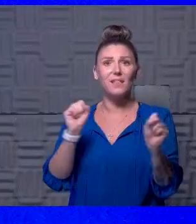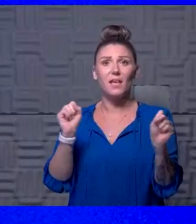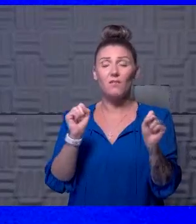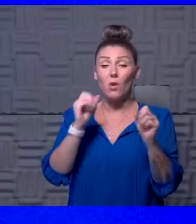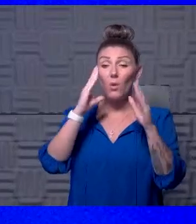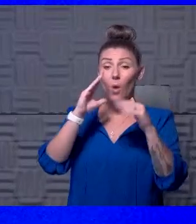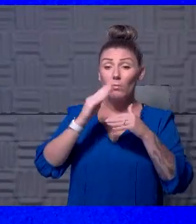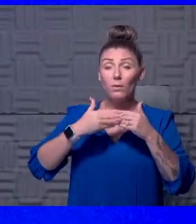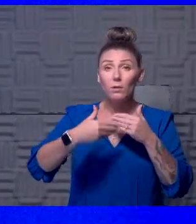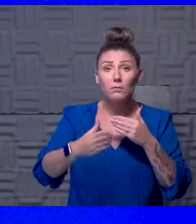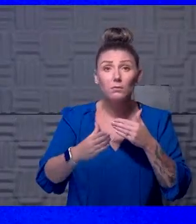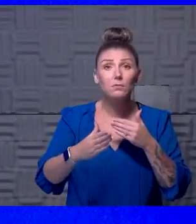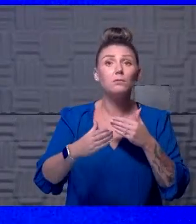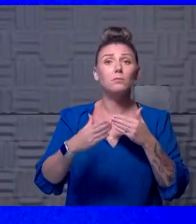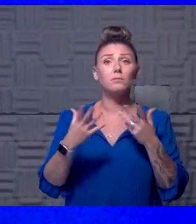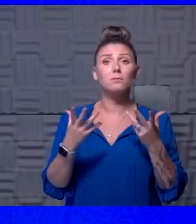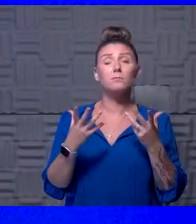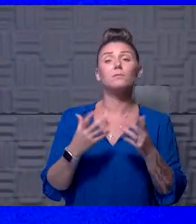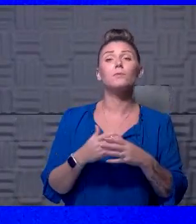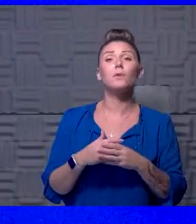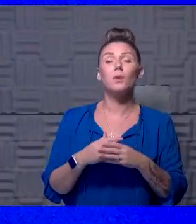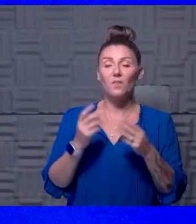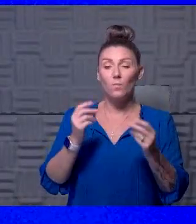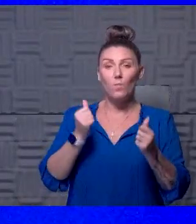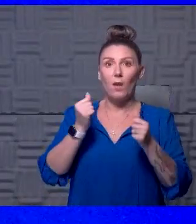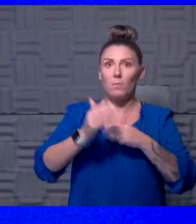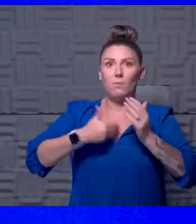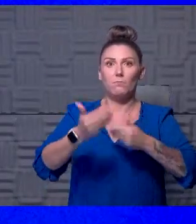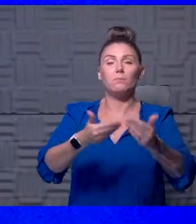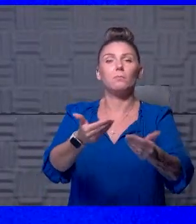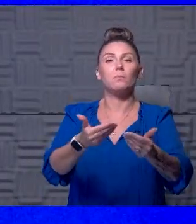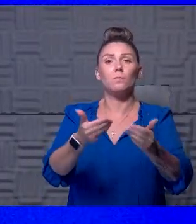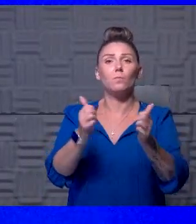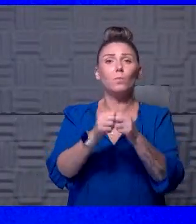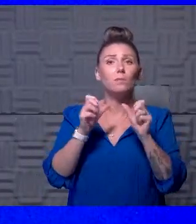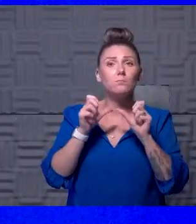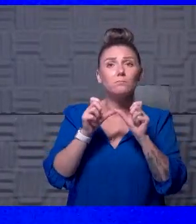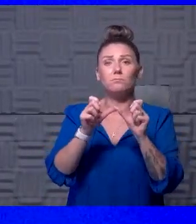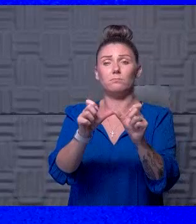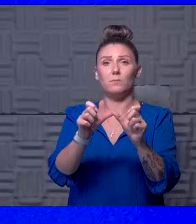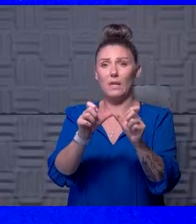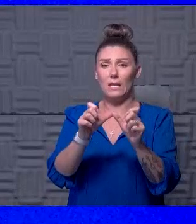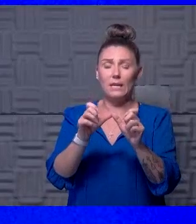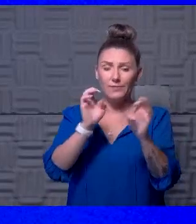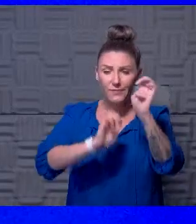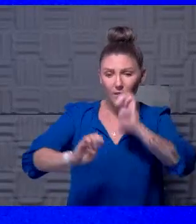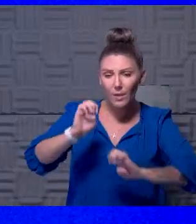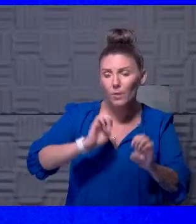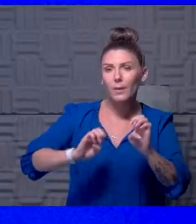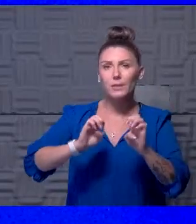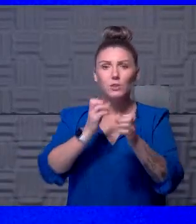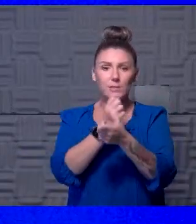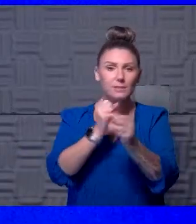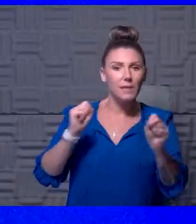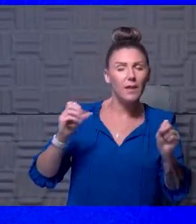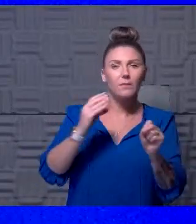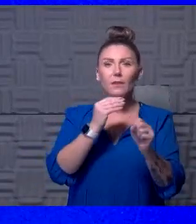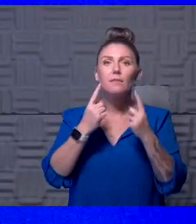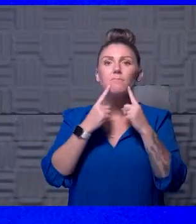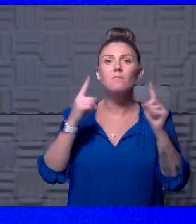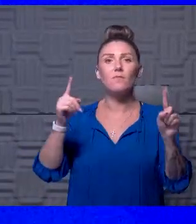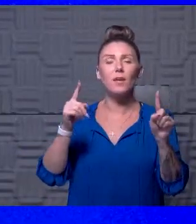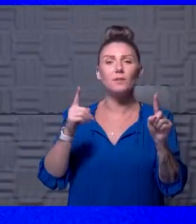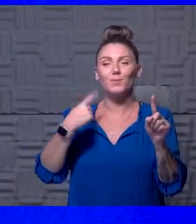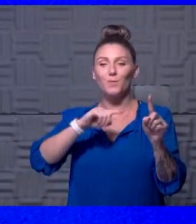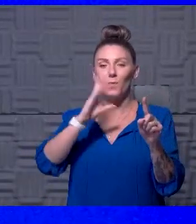to move forward at very rapid pace with continued evaluation of safety and efficacy, we will